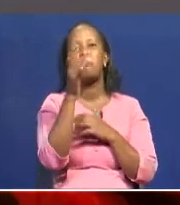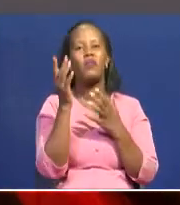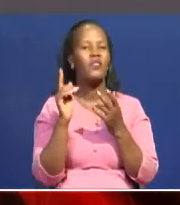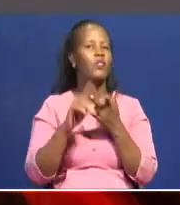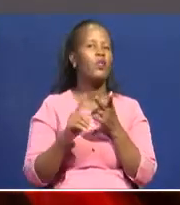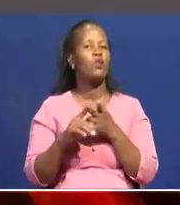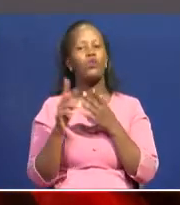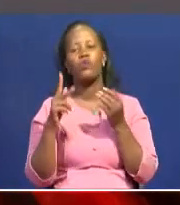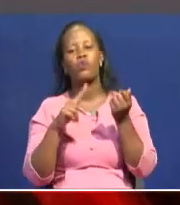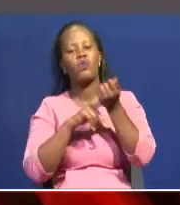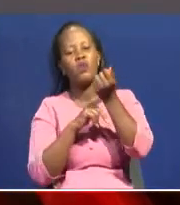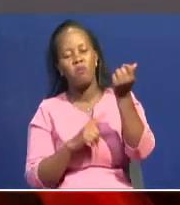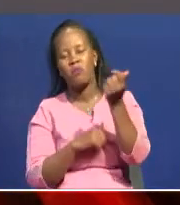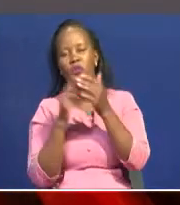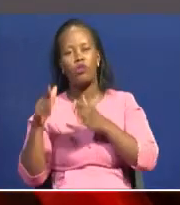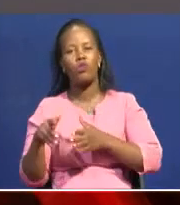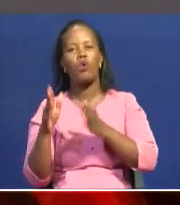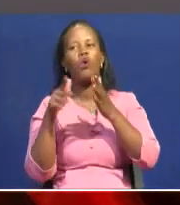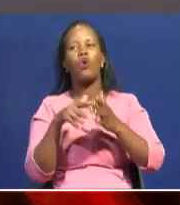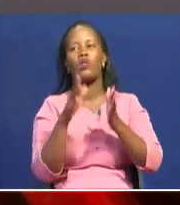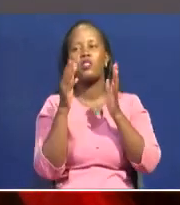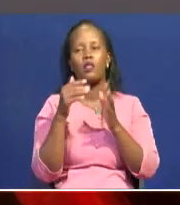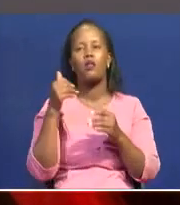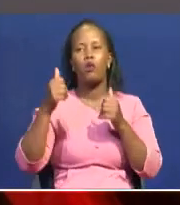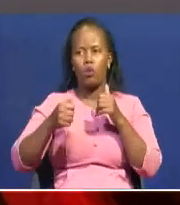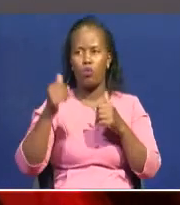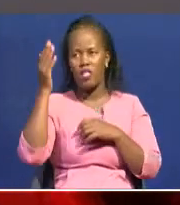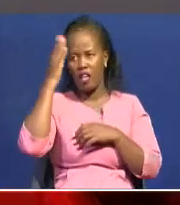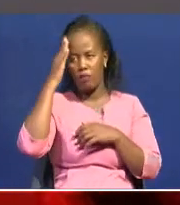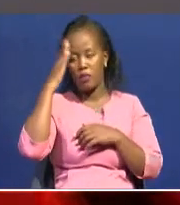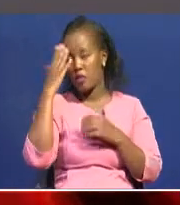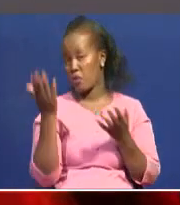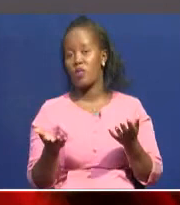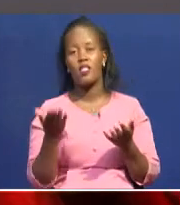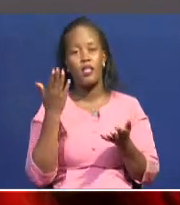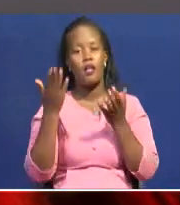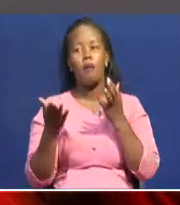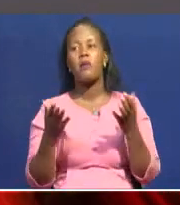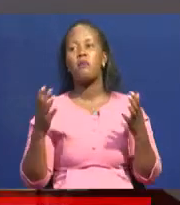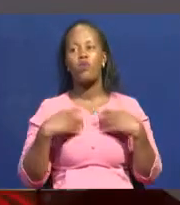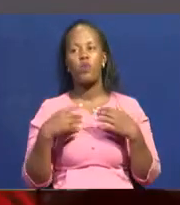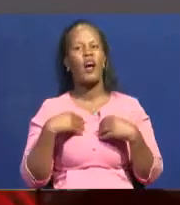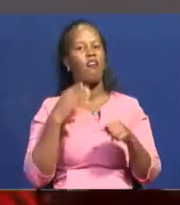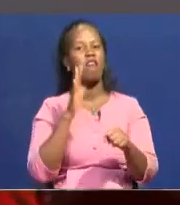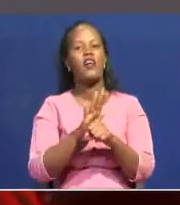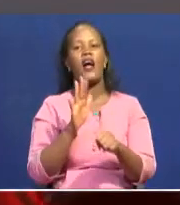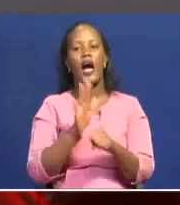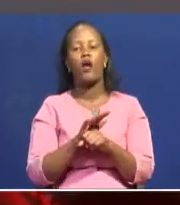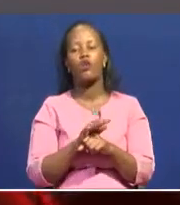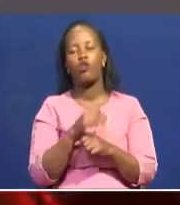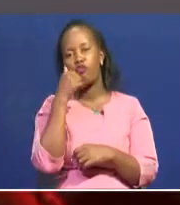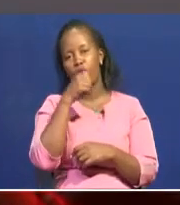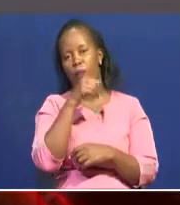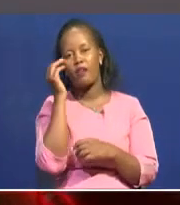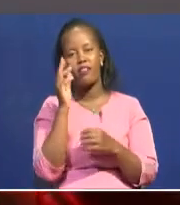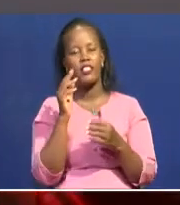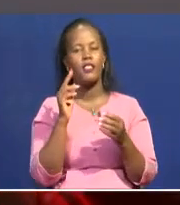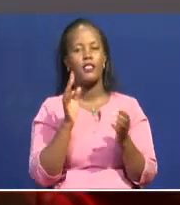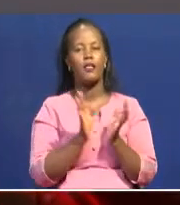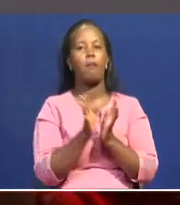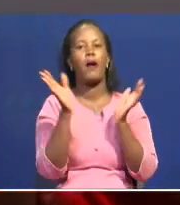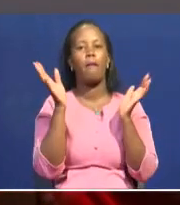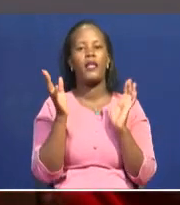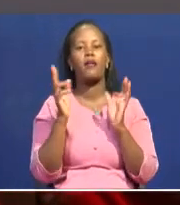expressways, that convince me that we'll see more of private-public partnership